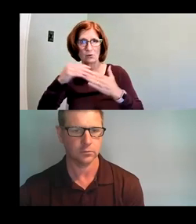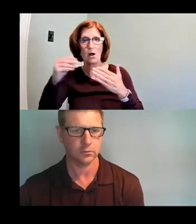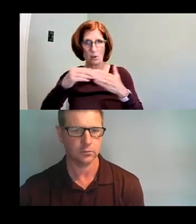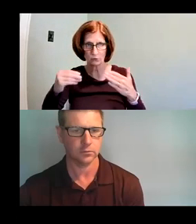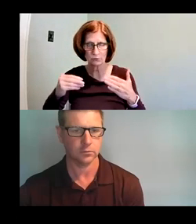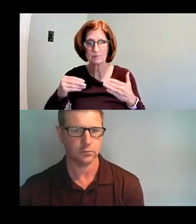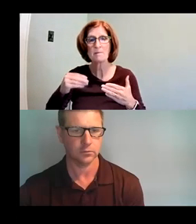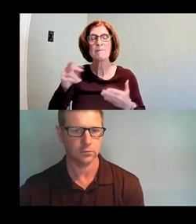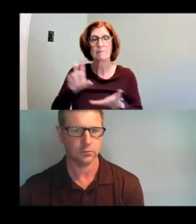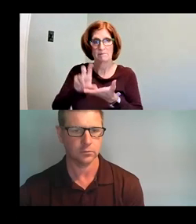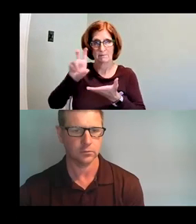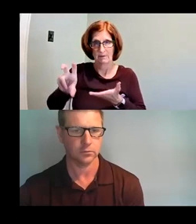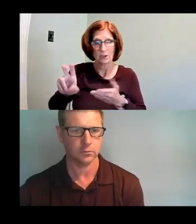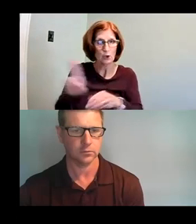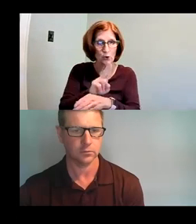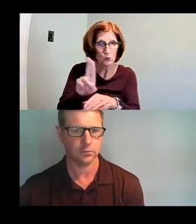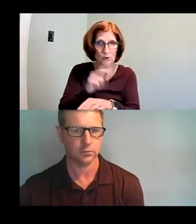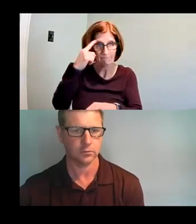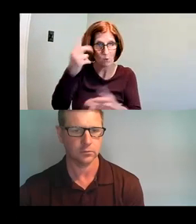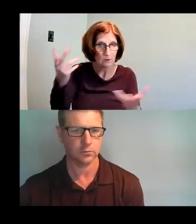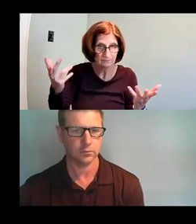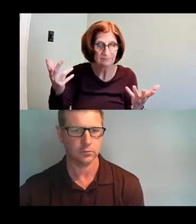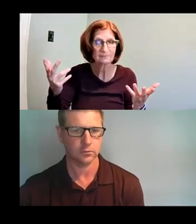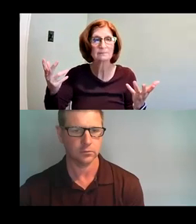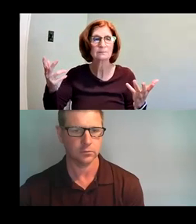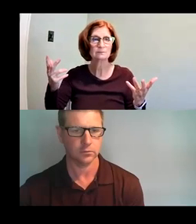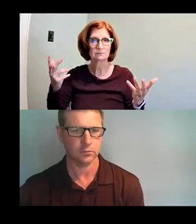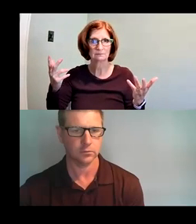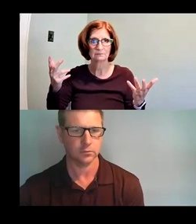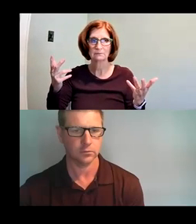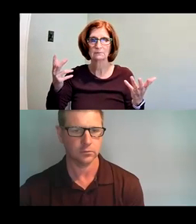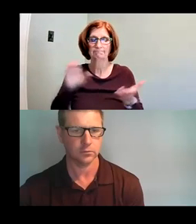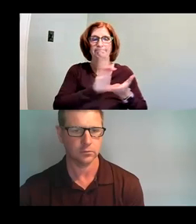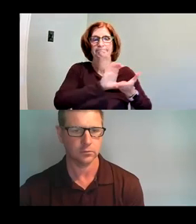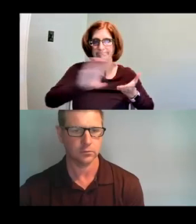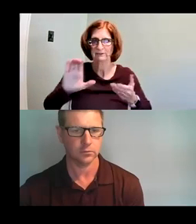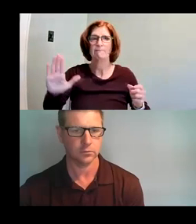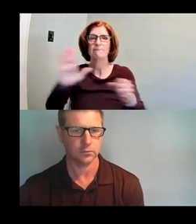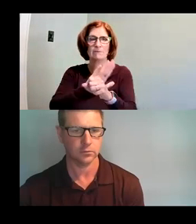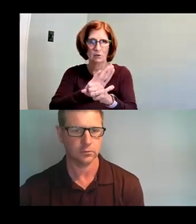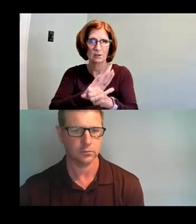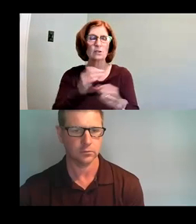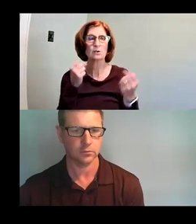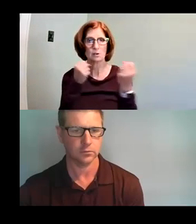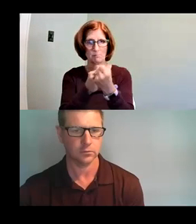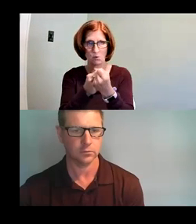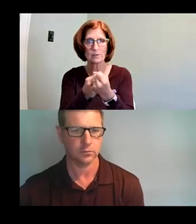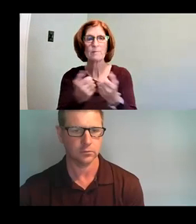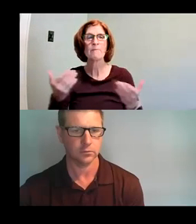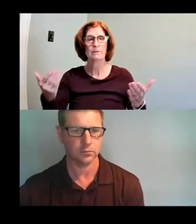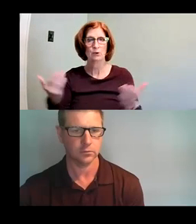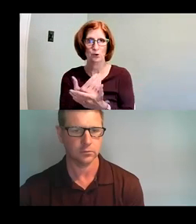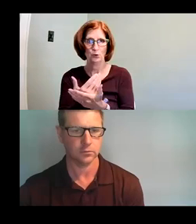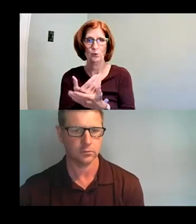this investment will be used in its entirety to fund the new Avenue of